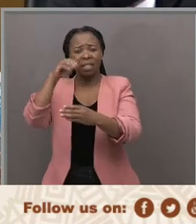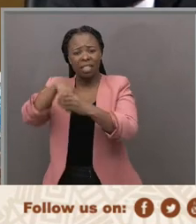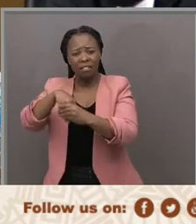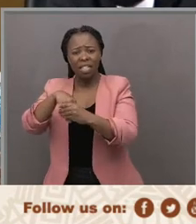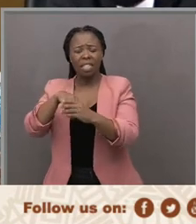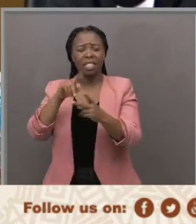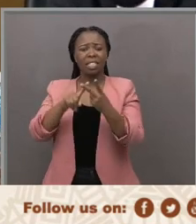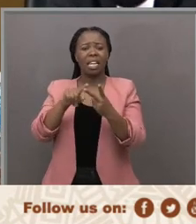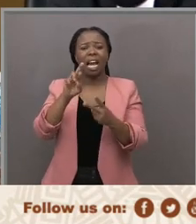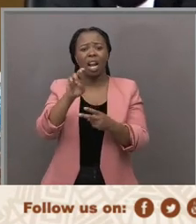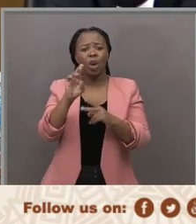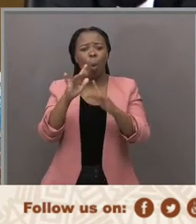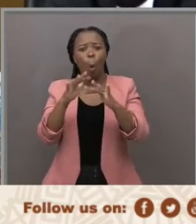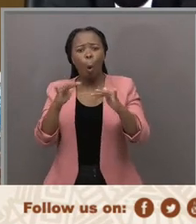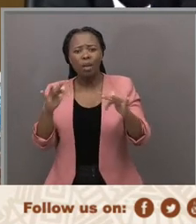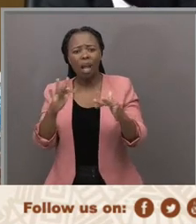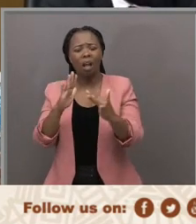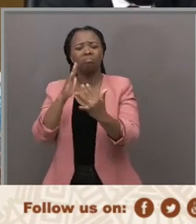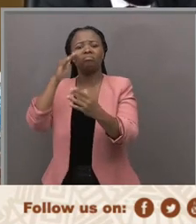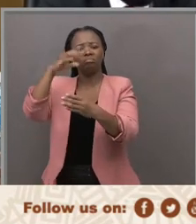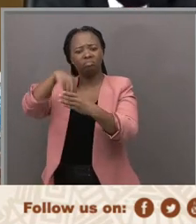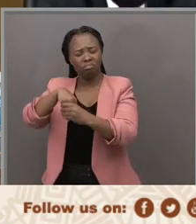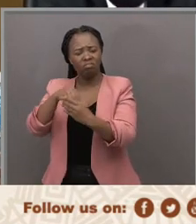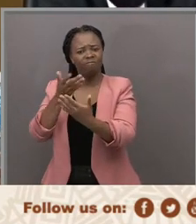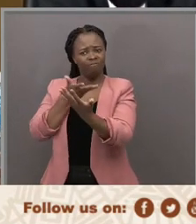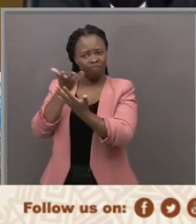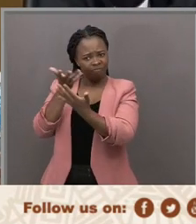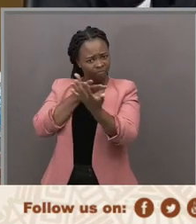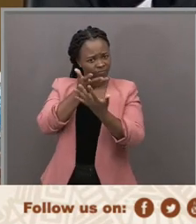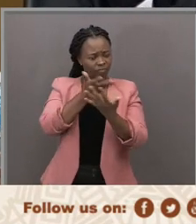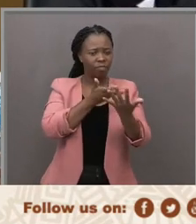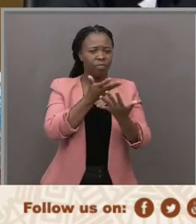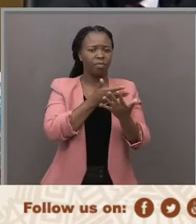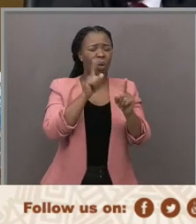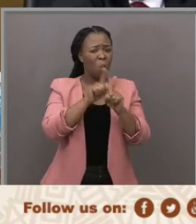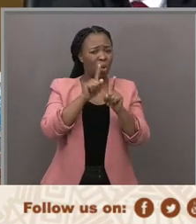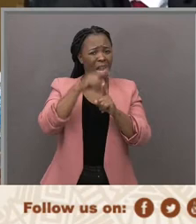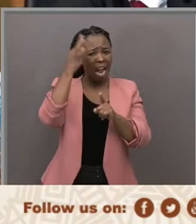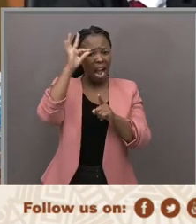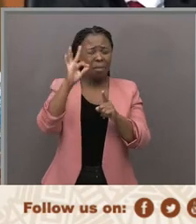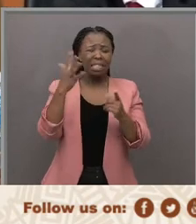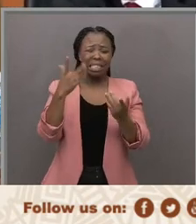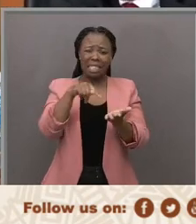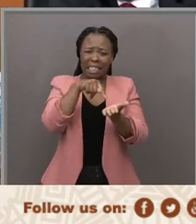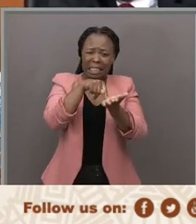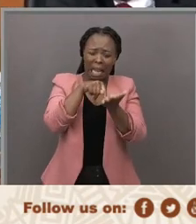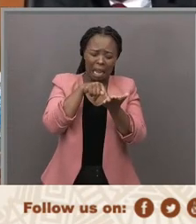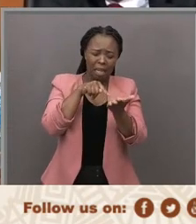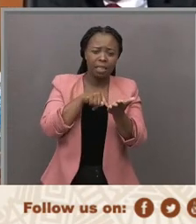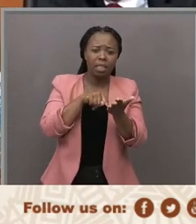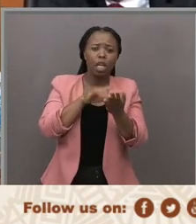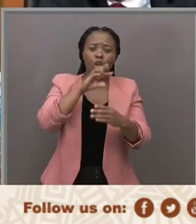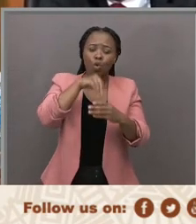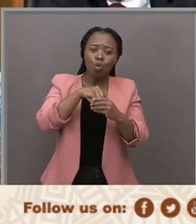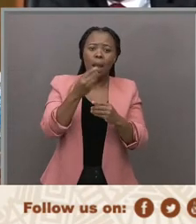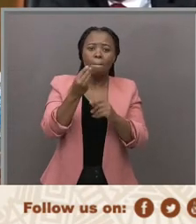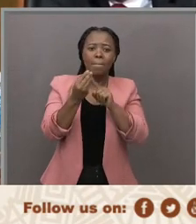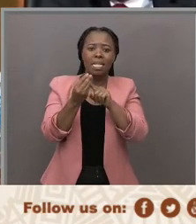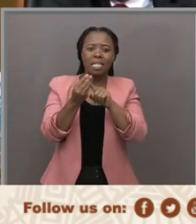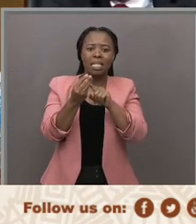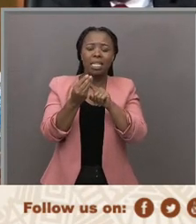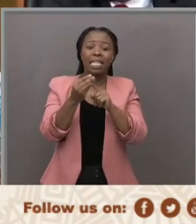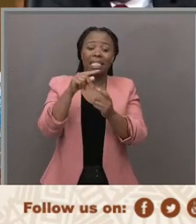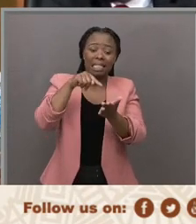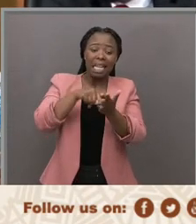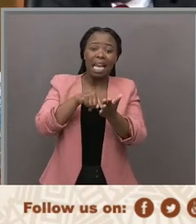Rainwater. But the provincial government has also been dealing with the issue of debt, including the money using the debt management